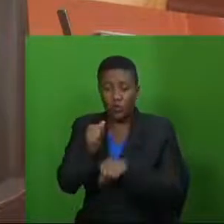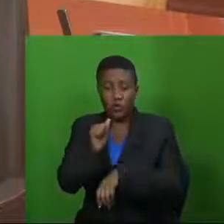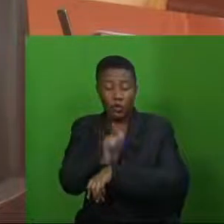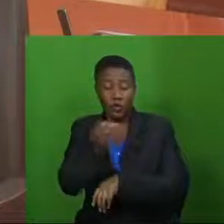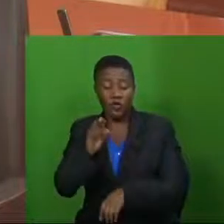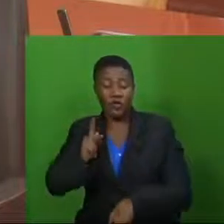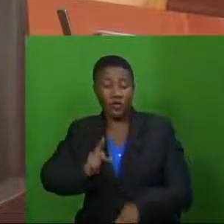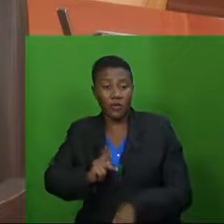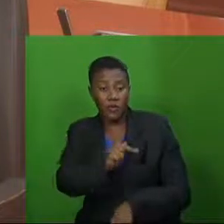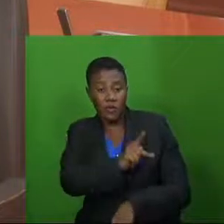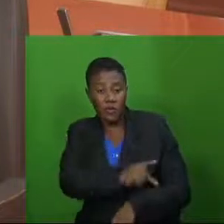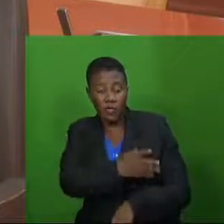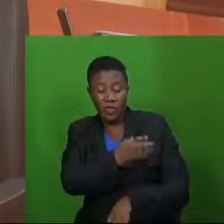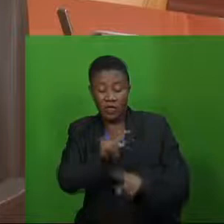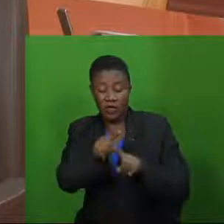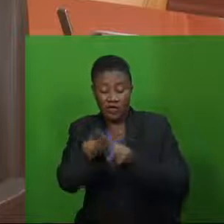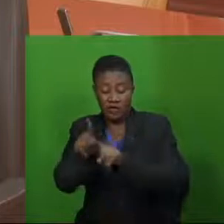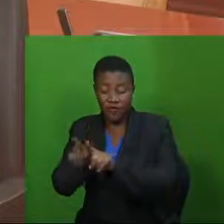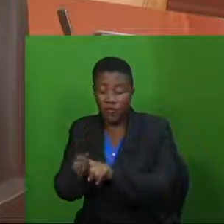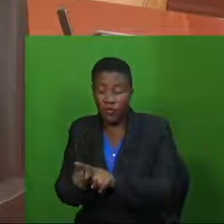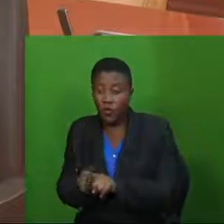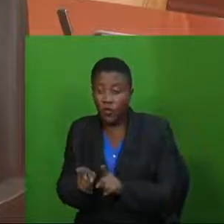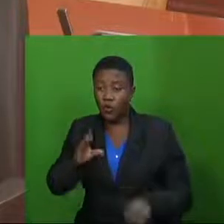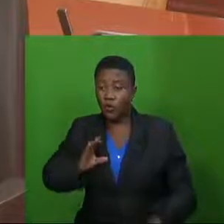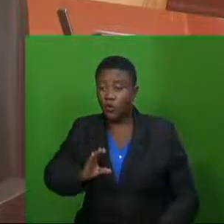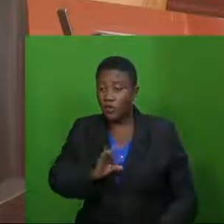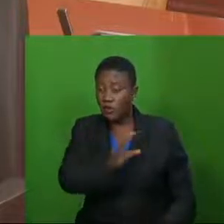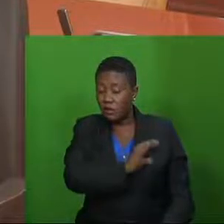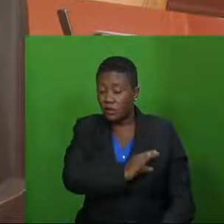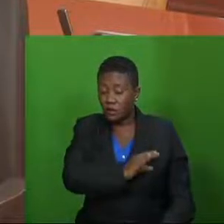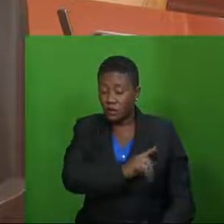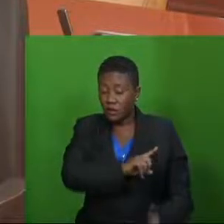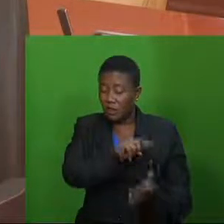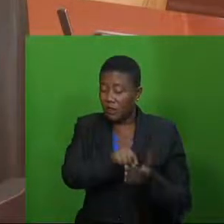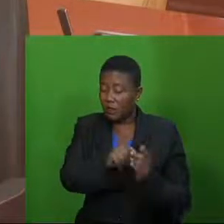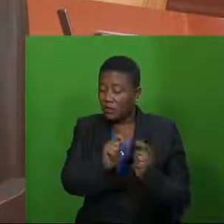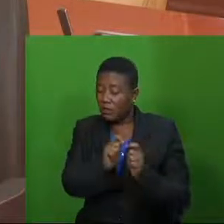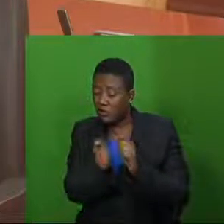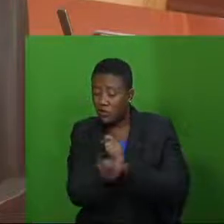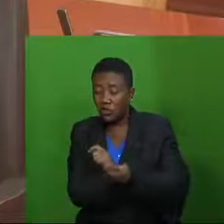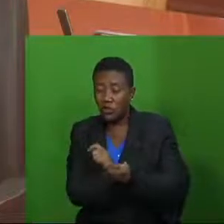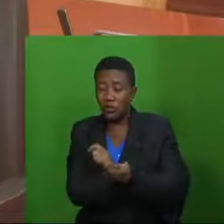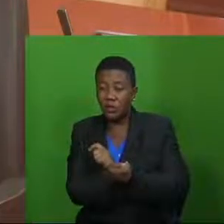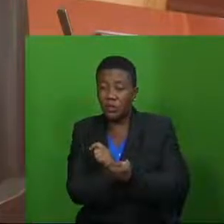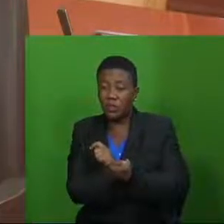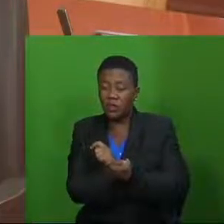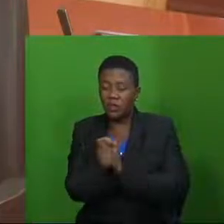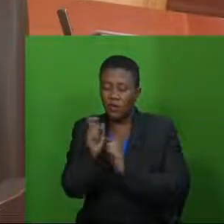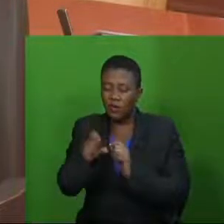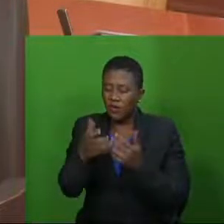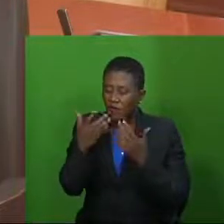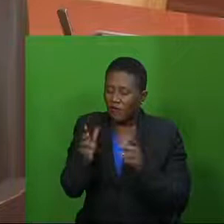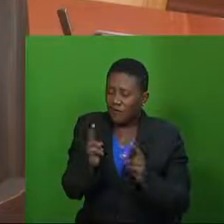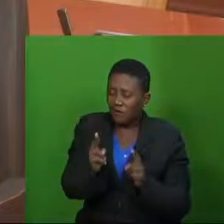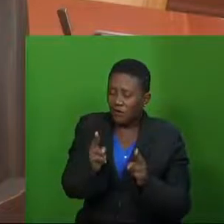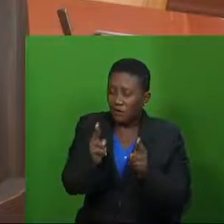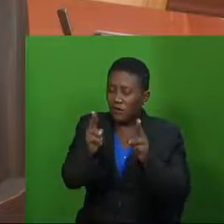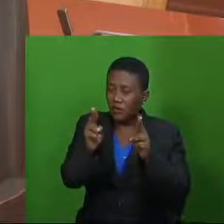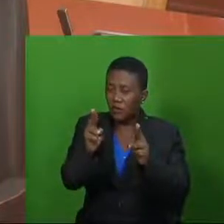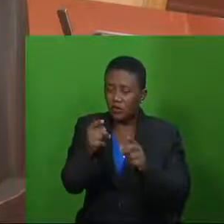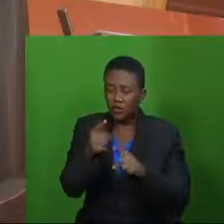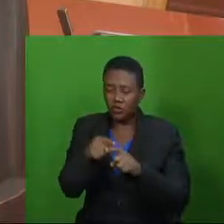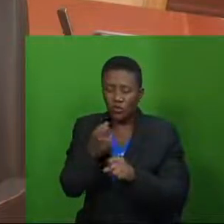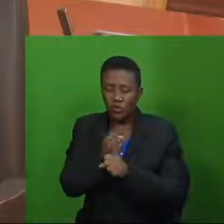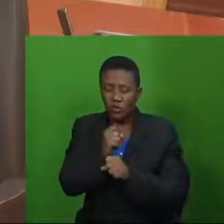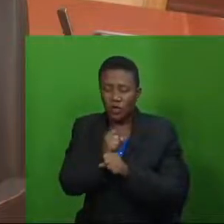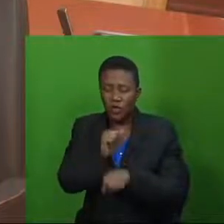and its various committees. This revision is to be done in earnest to ensure the smooth functioning of